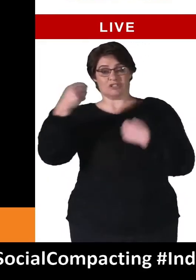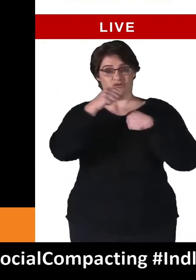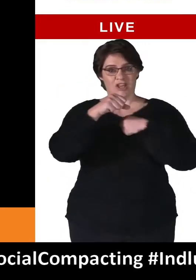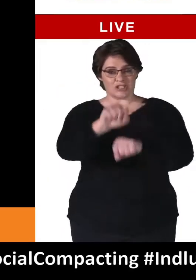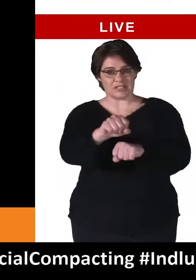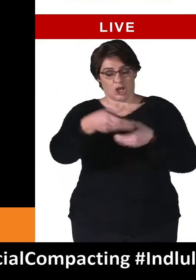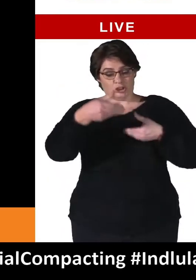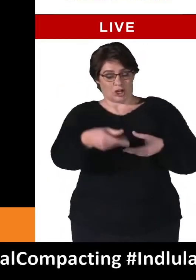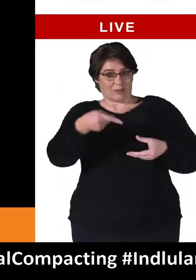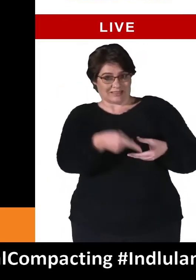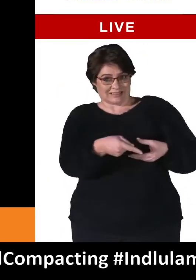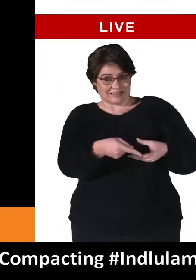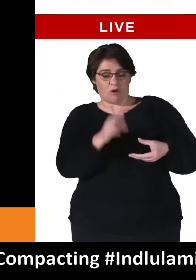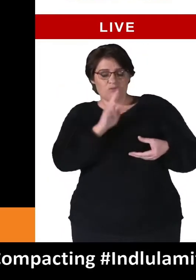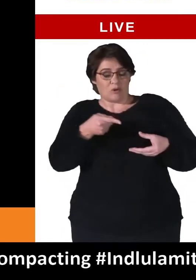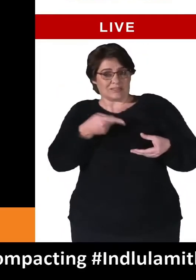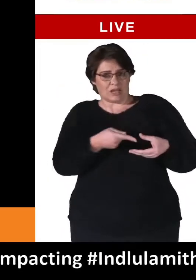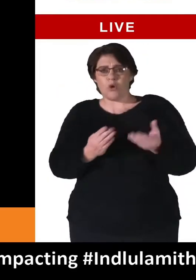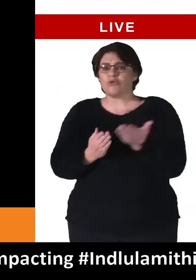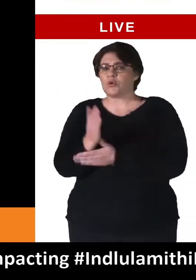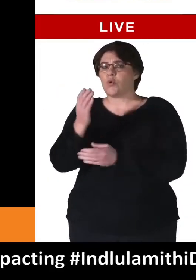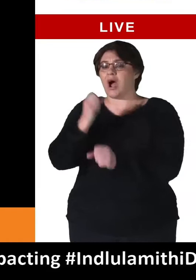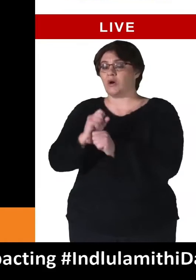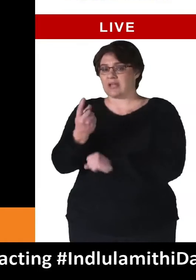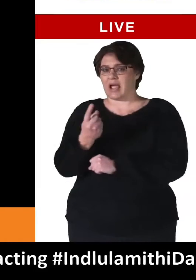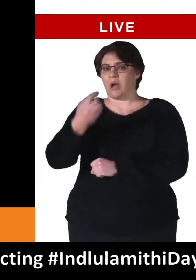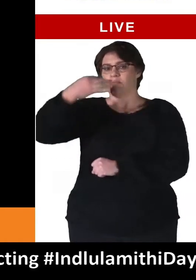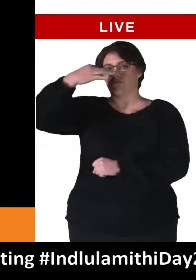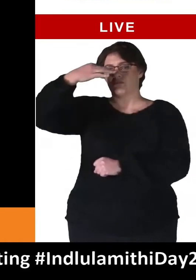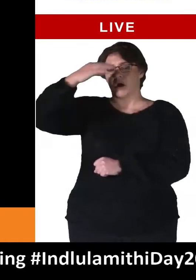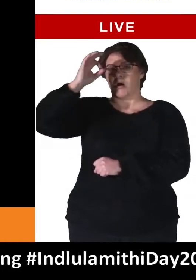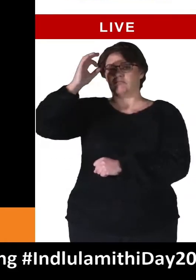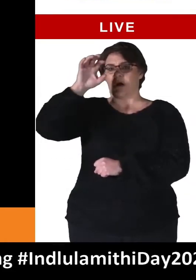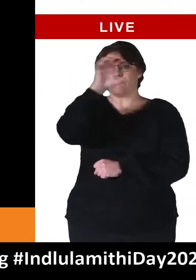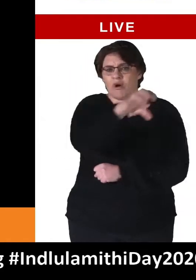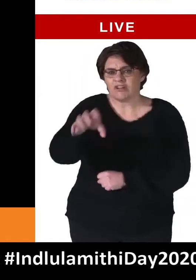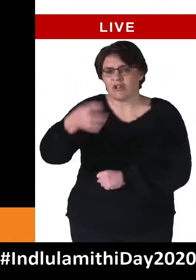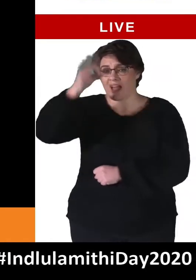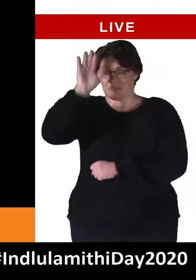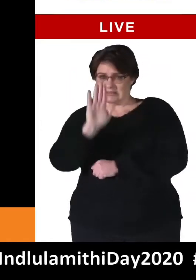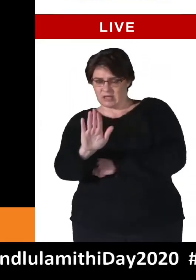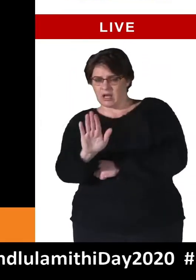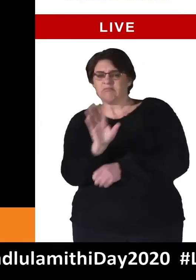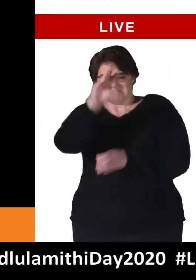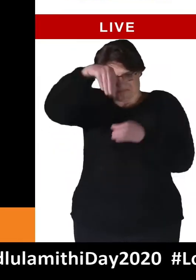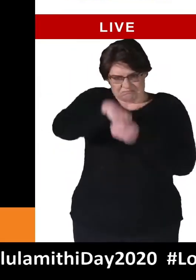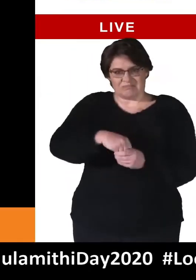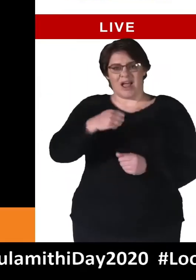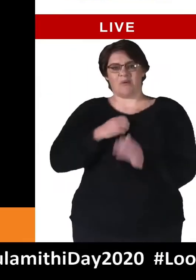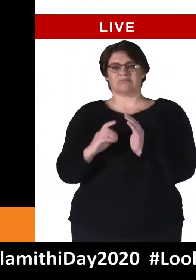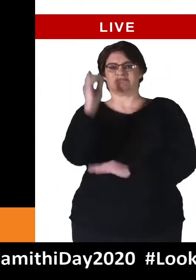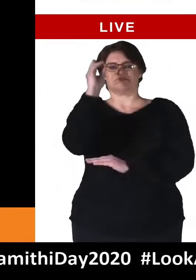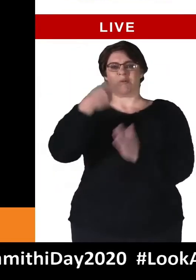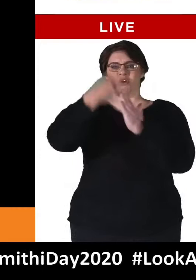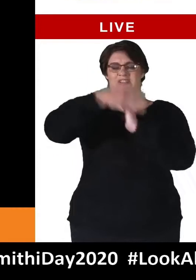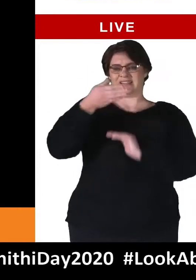strategy document or report by Gauteng Provincial Government also anchored its work, taking a